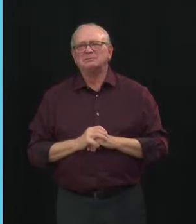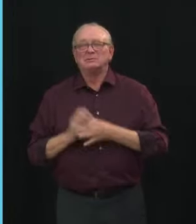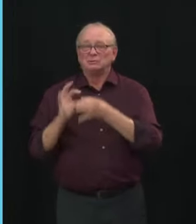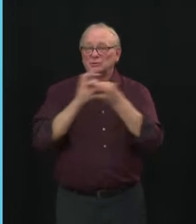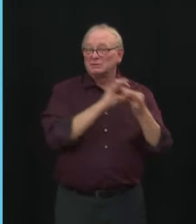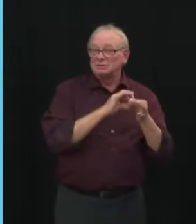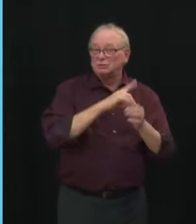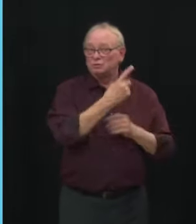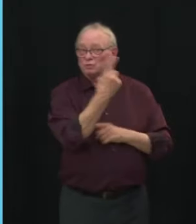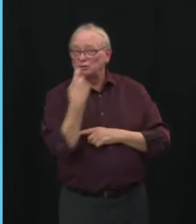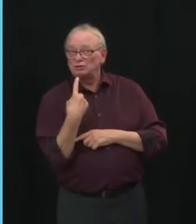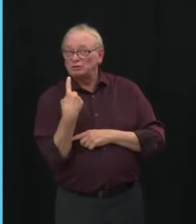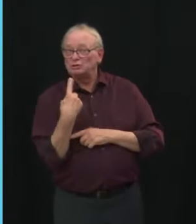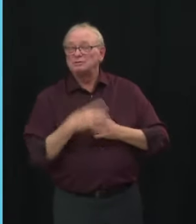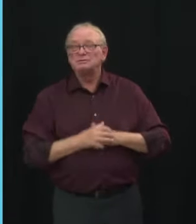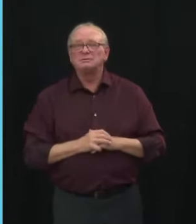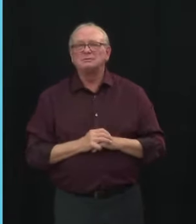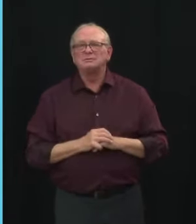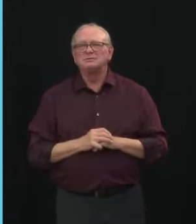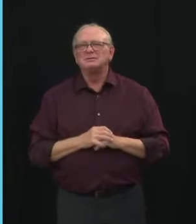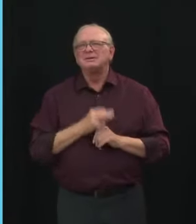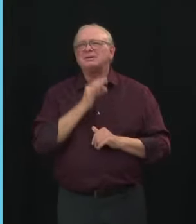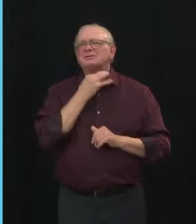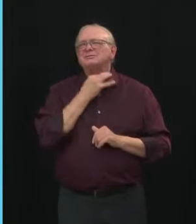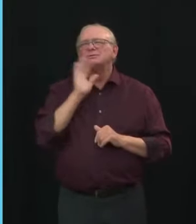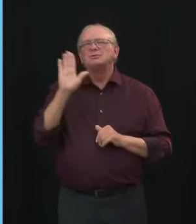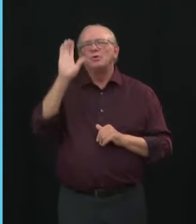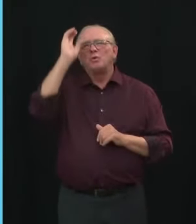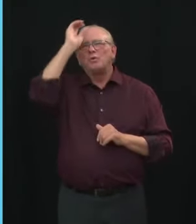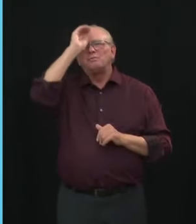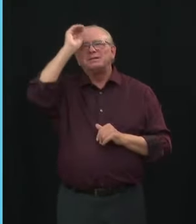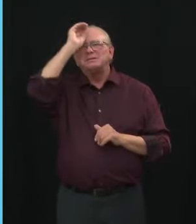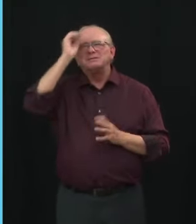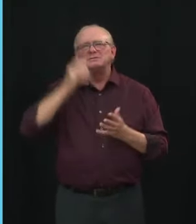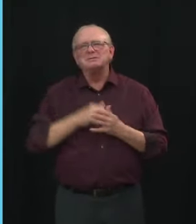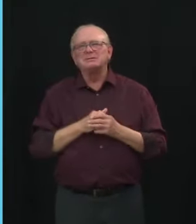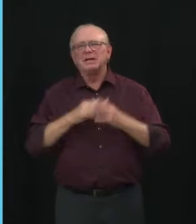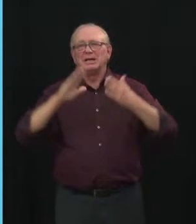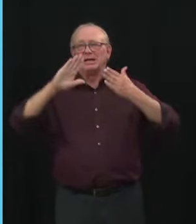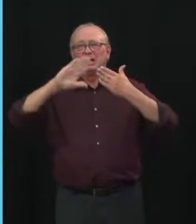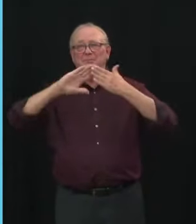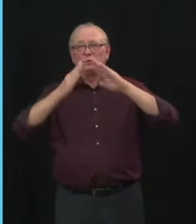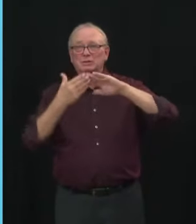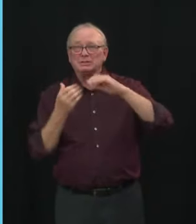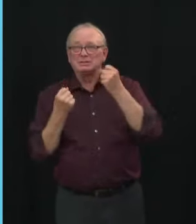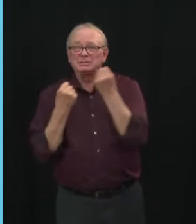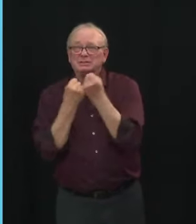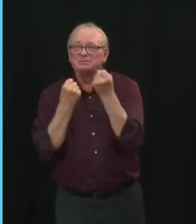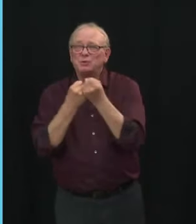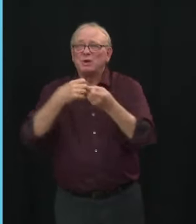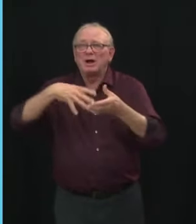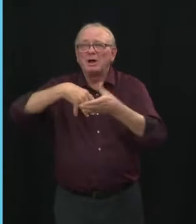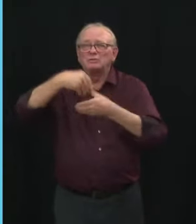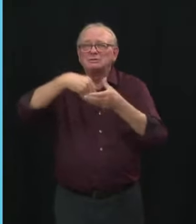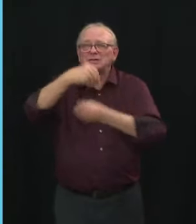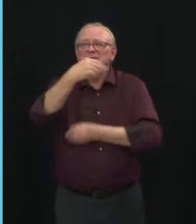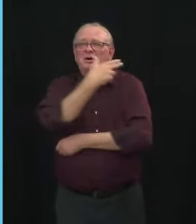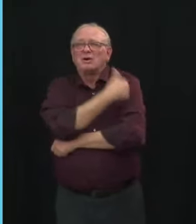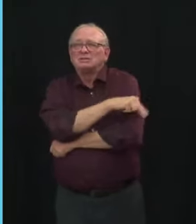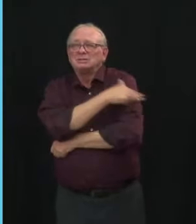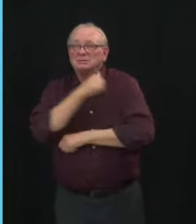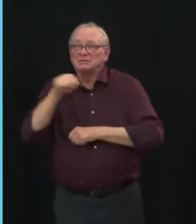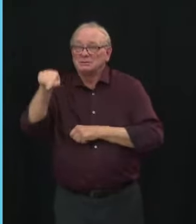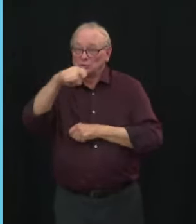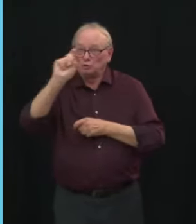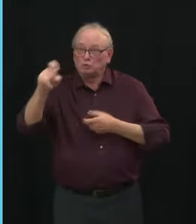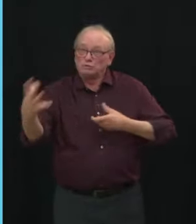sorry. How much do you feel community supports outside the hospital should be part of that